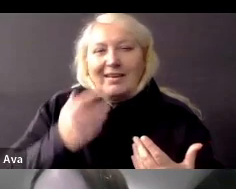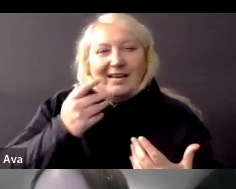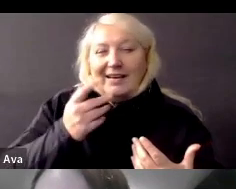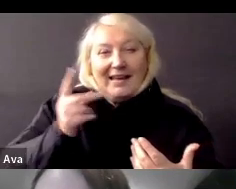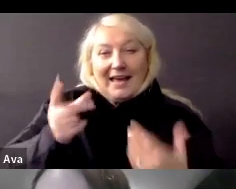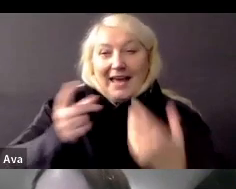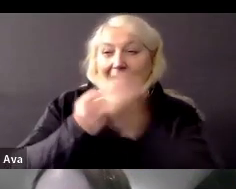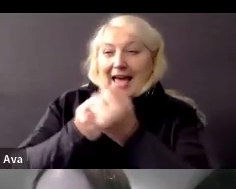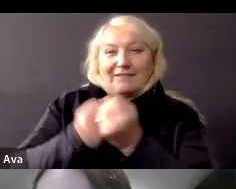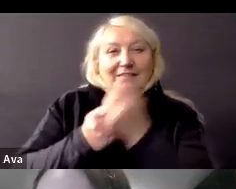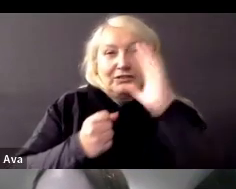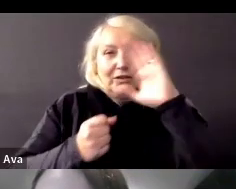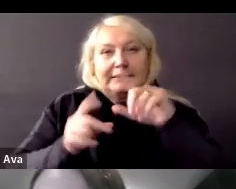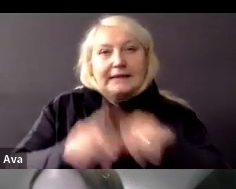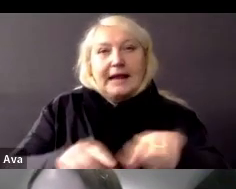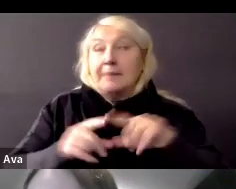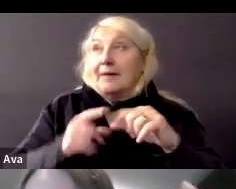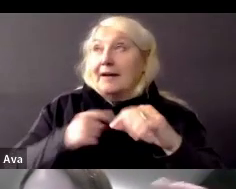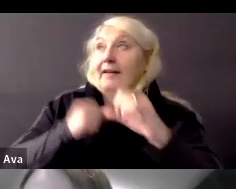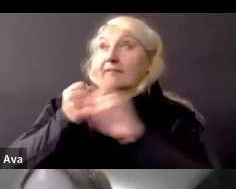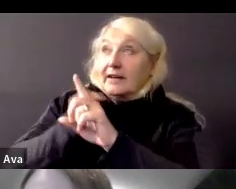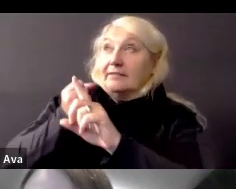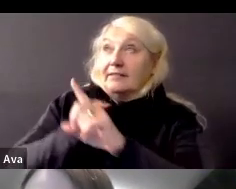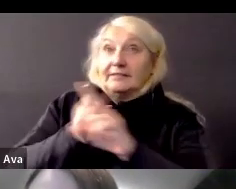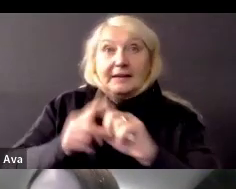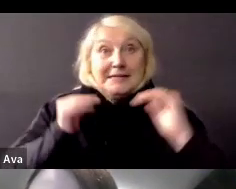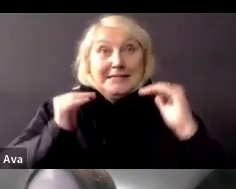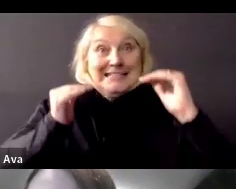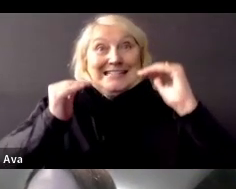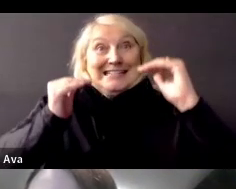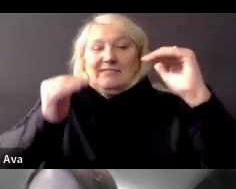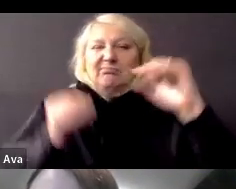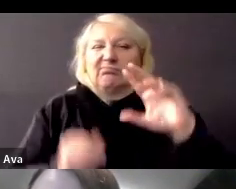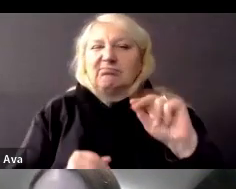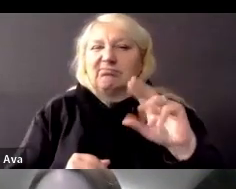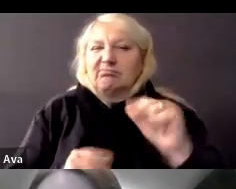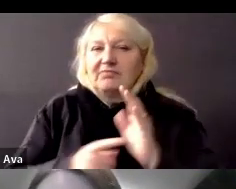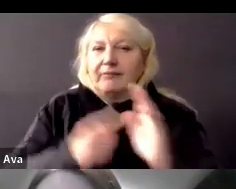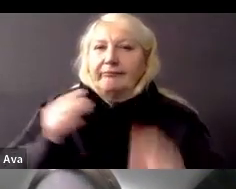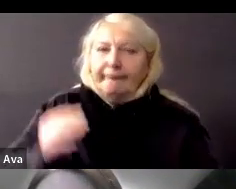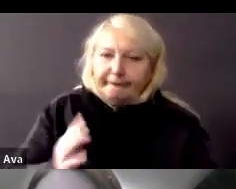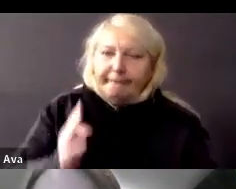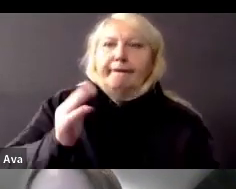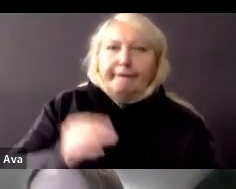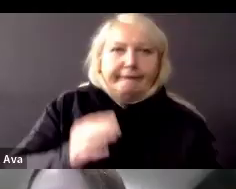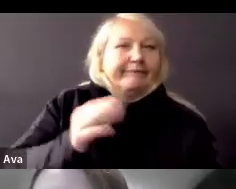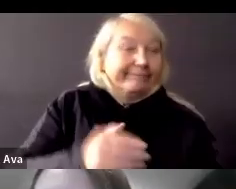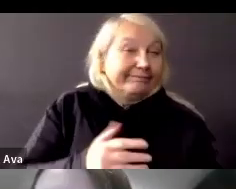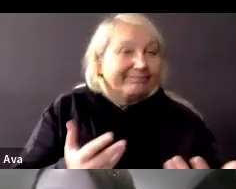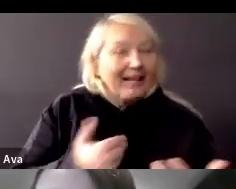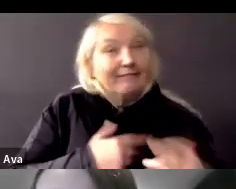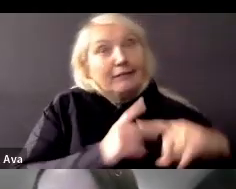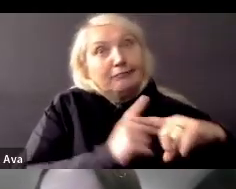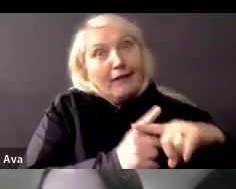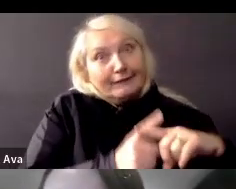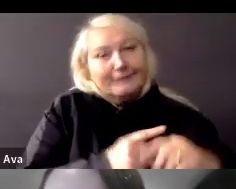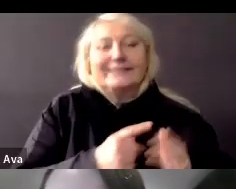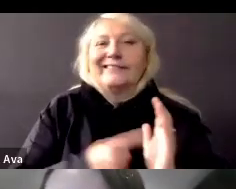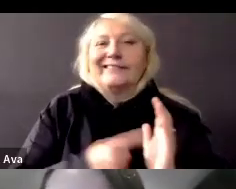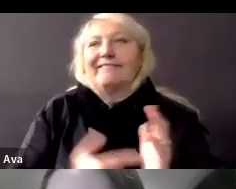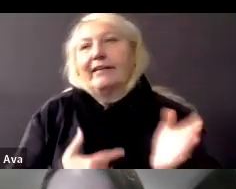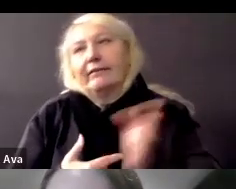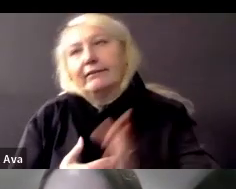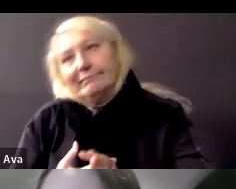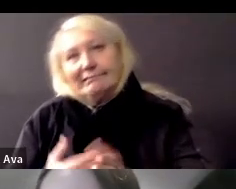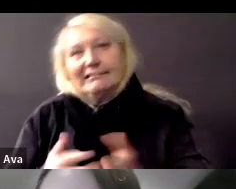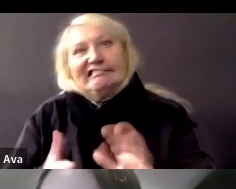we were kind of talking about, right? It kind of No, for goes in sure. waves, and there's Yeah. good things about it and there's not so good